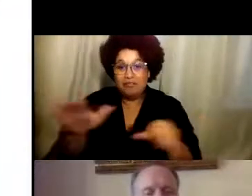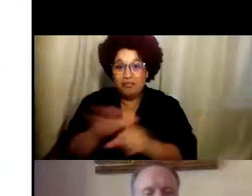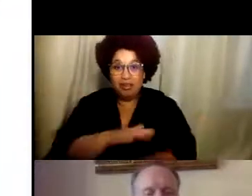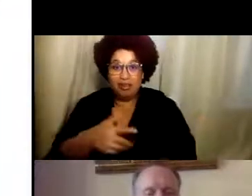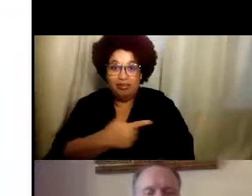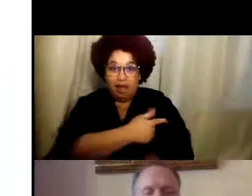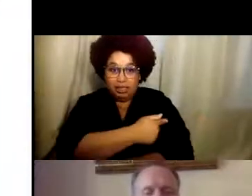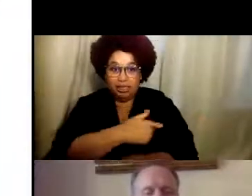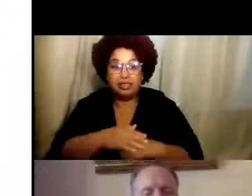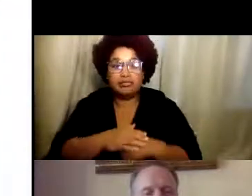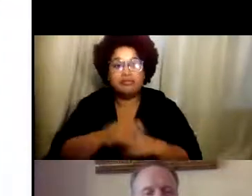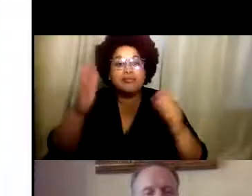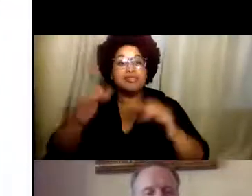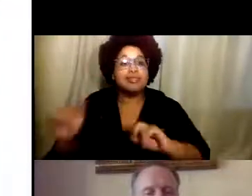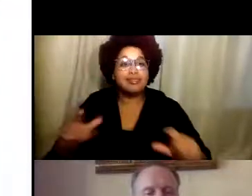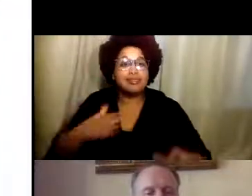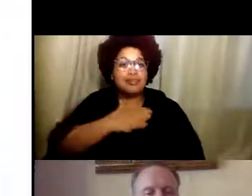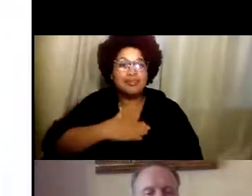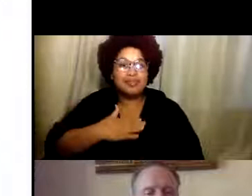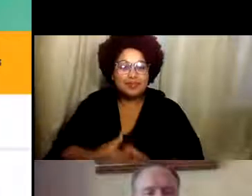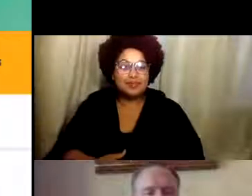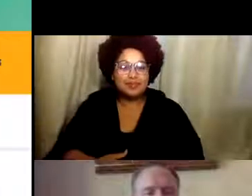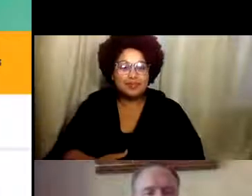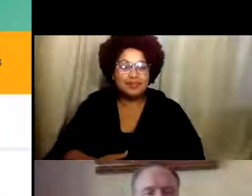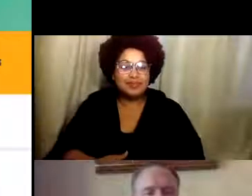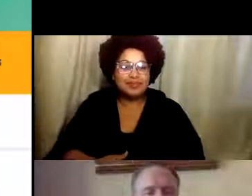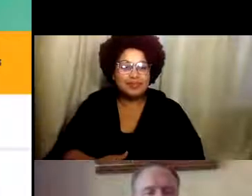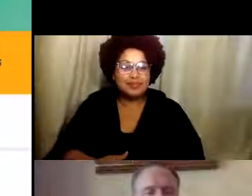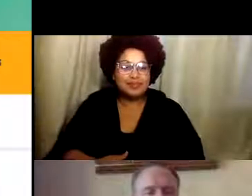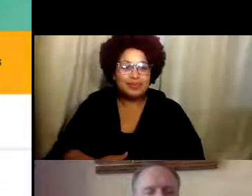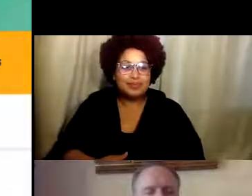vaccinated. Next slide, please.